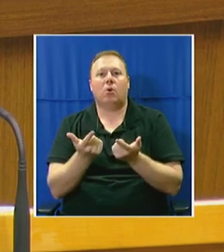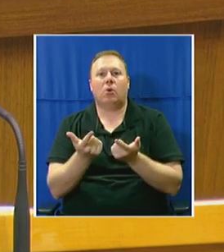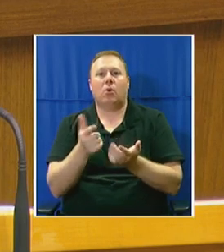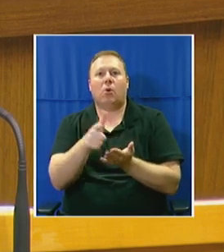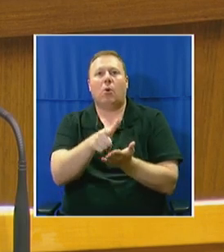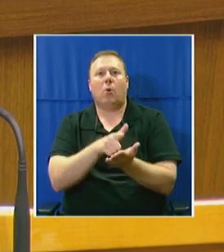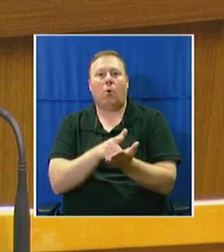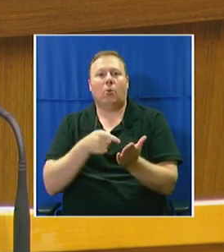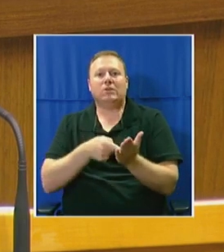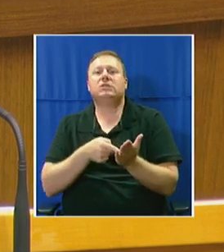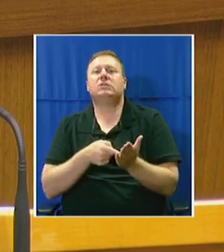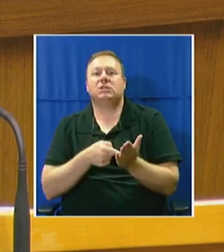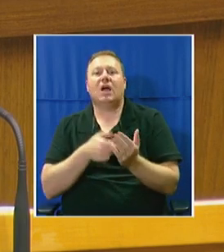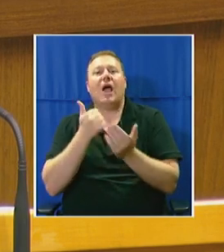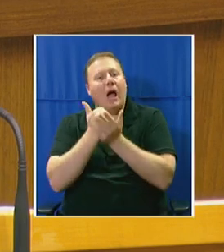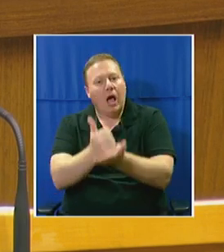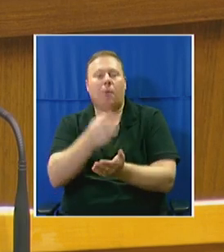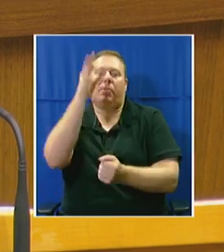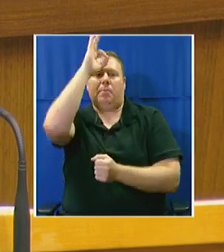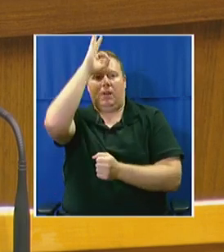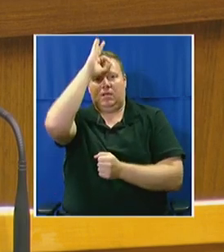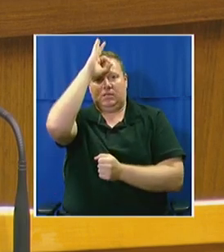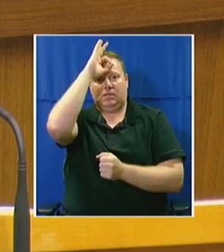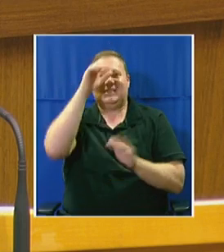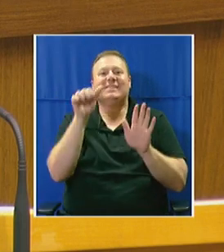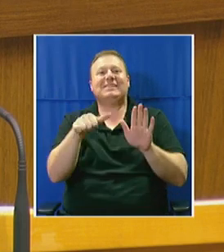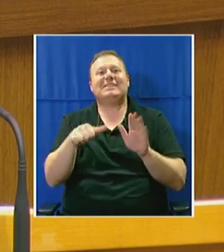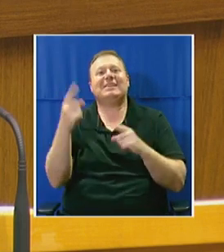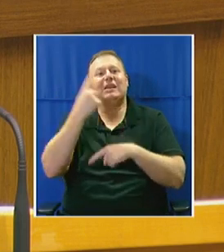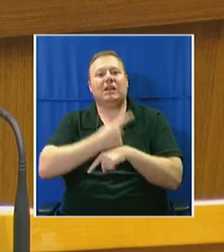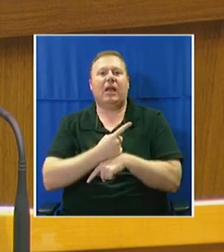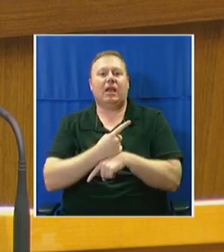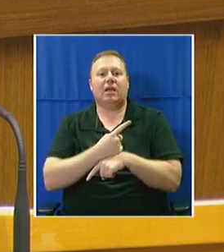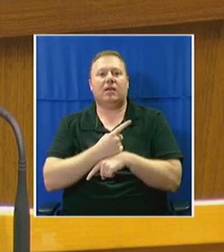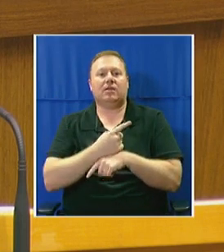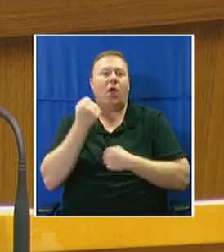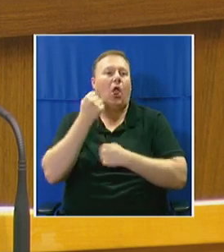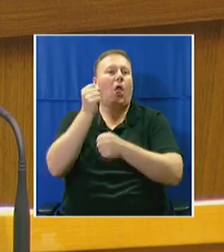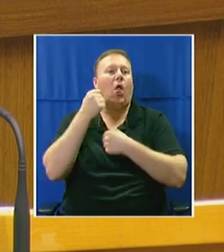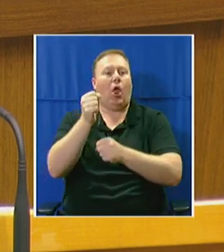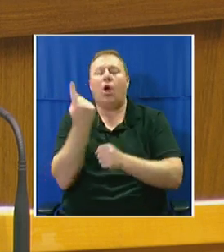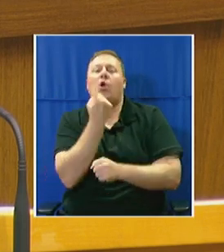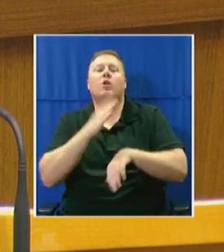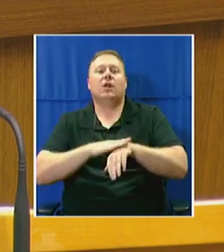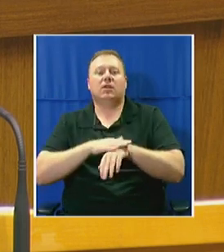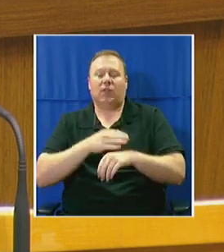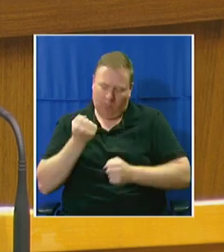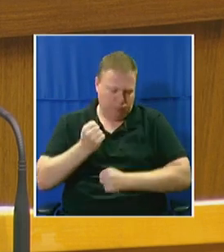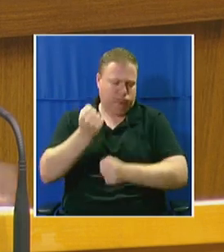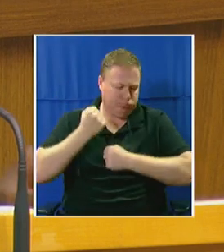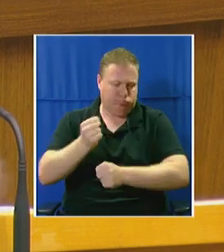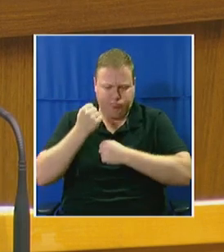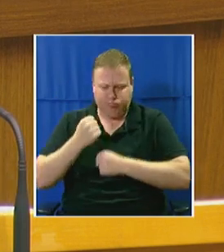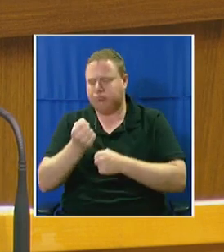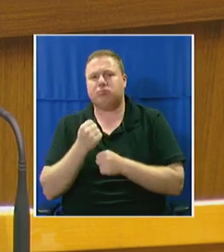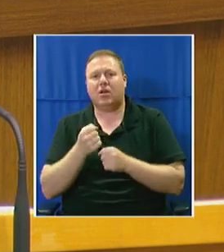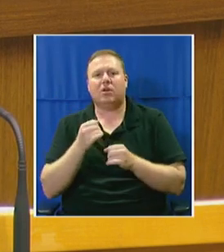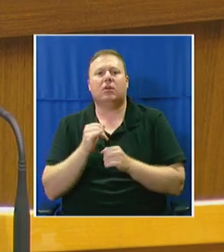towards strengthening strengthening our police systems we should work towards developing policies that make sure enforce law